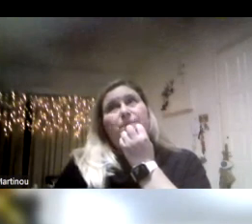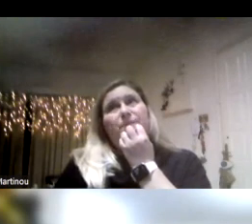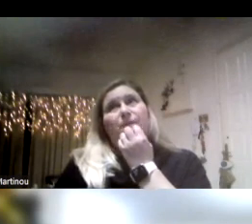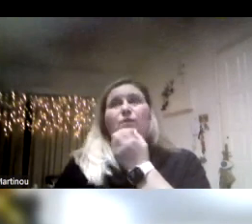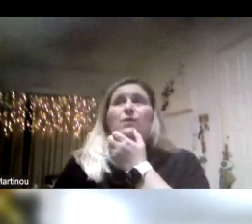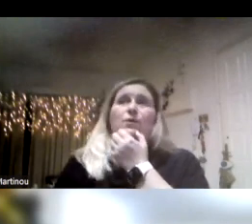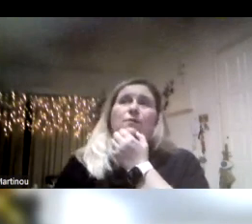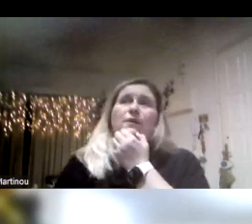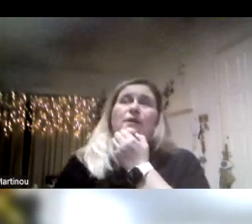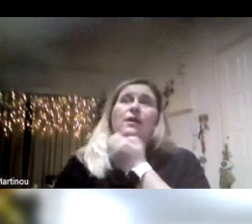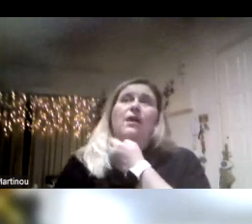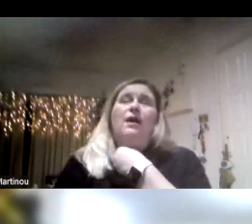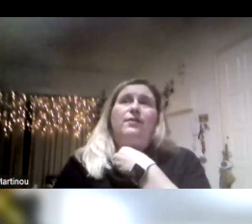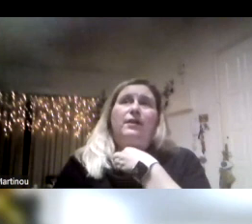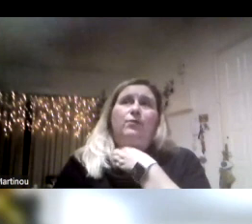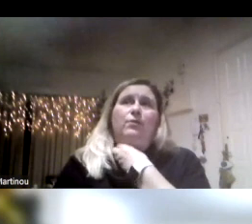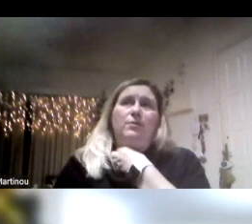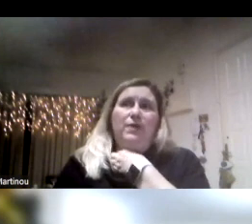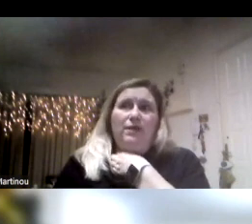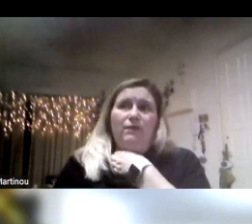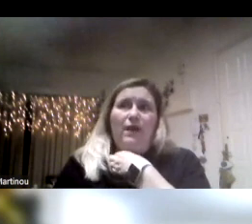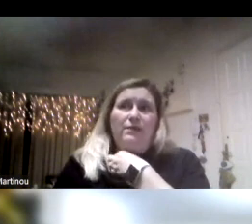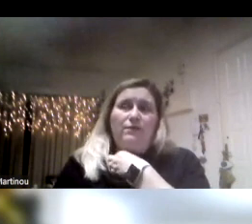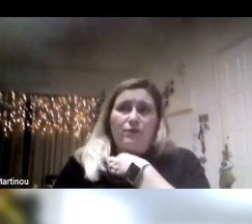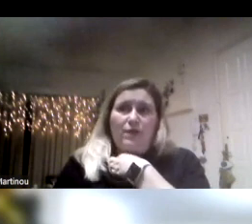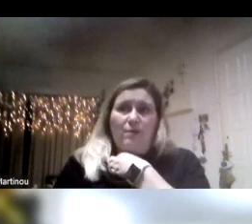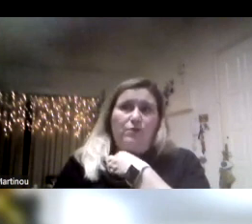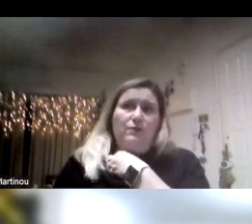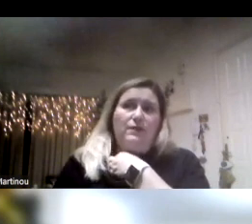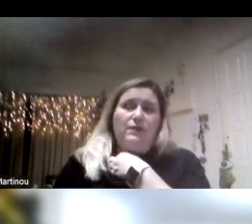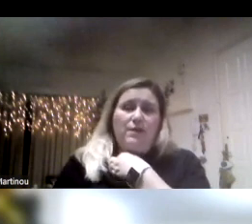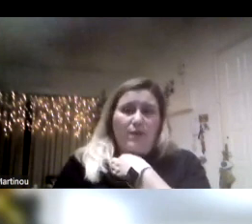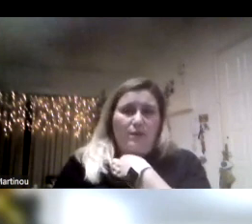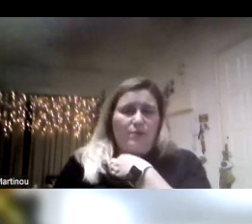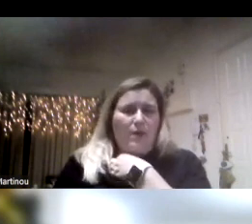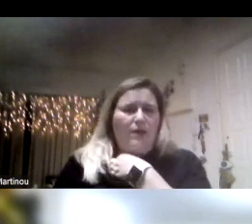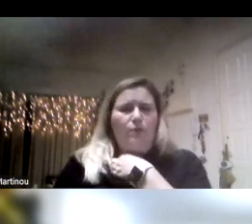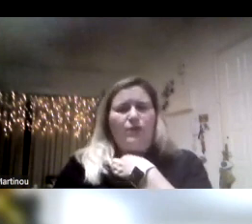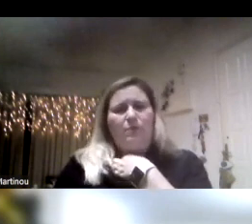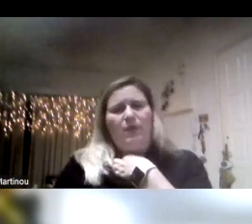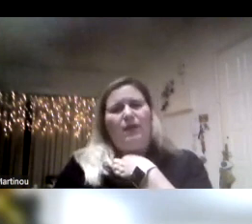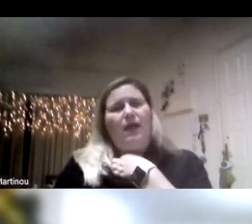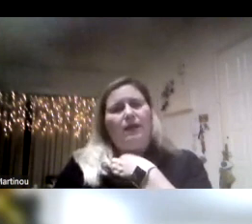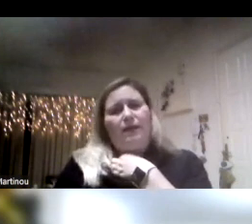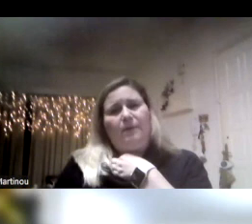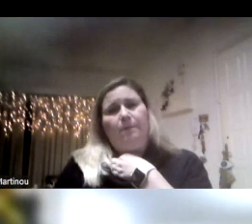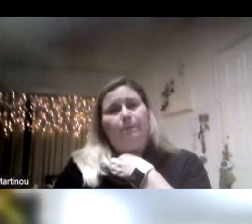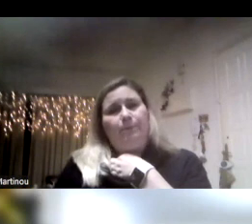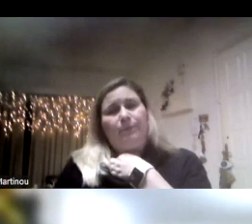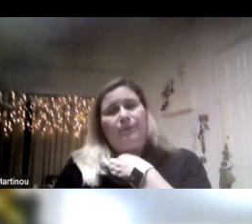No, Mm, I'm not aware of any. I think it wouldn't be an invasive for Cyprus if they disappeared as well. It would just be an